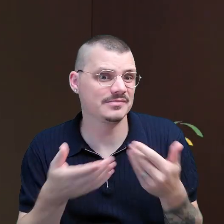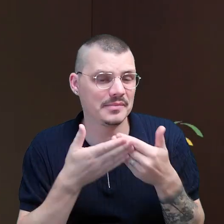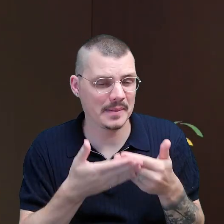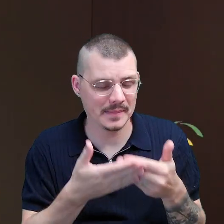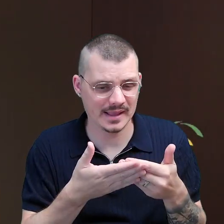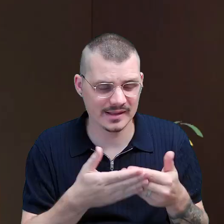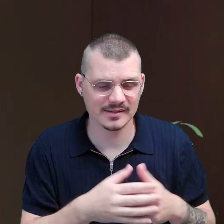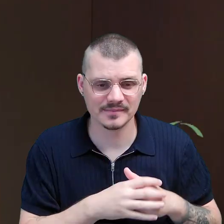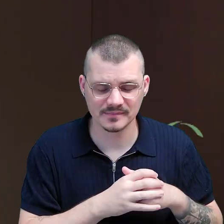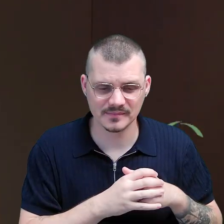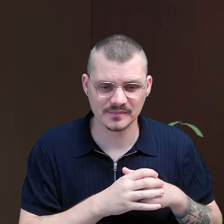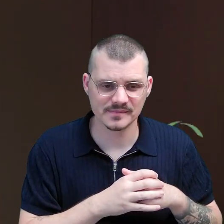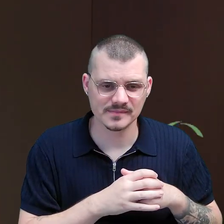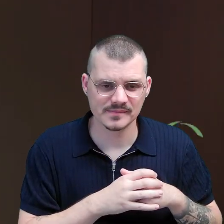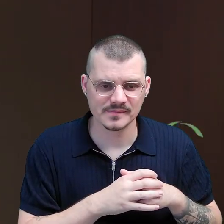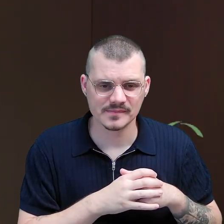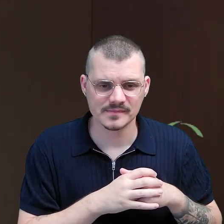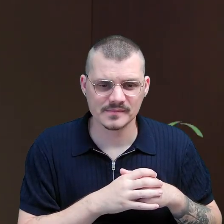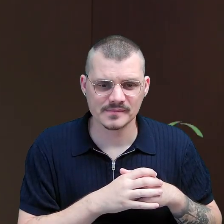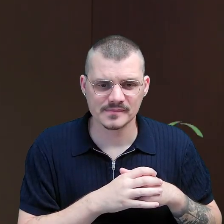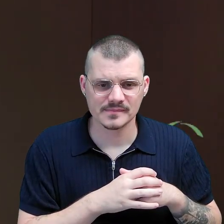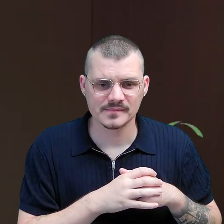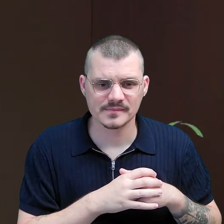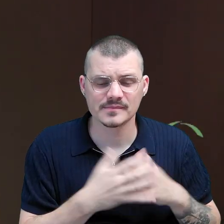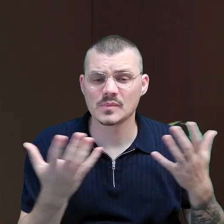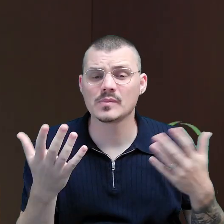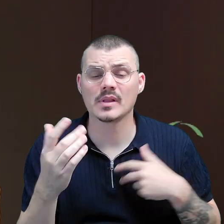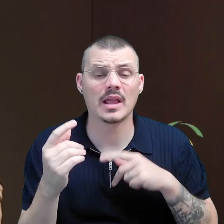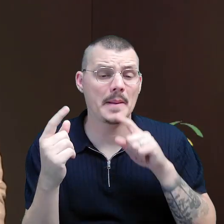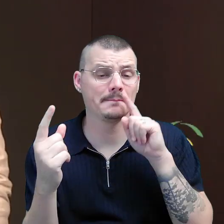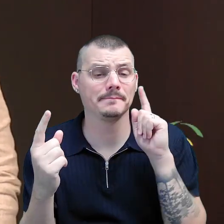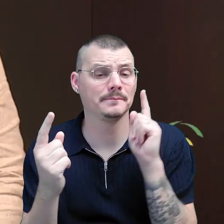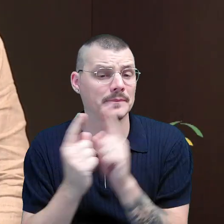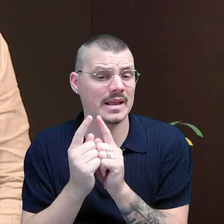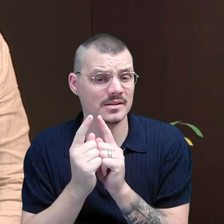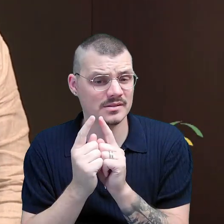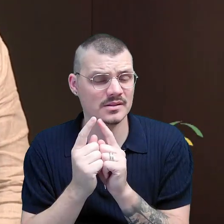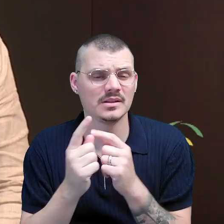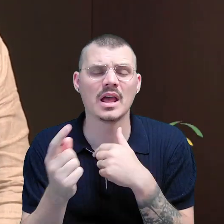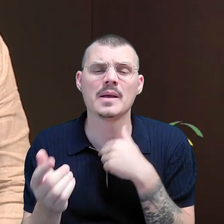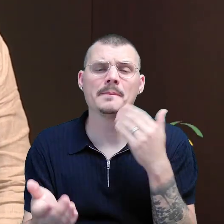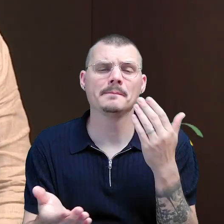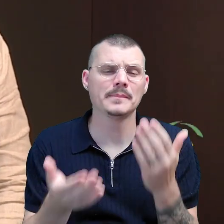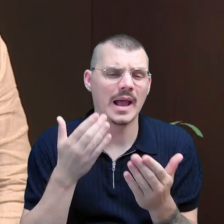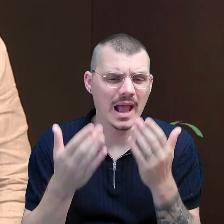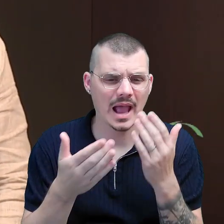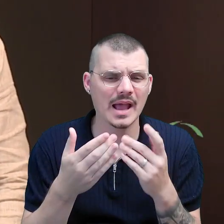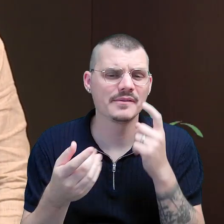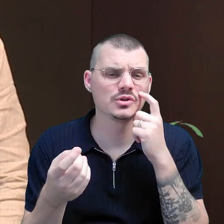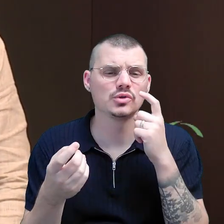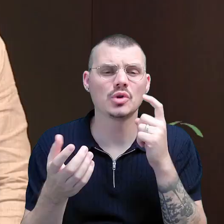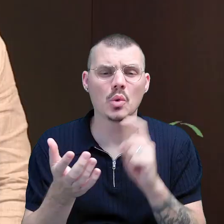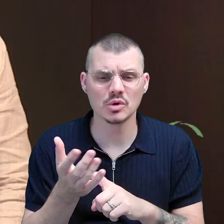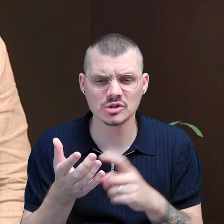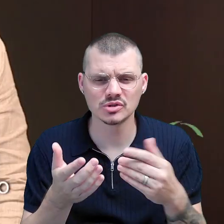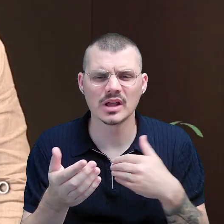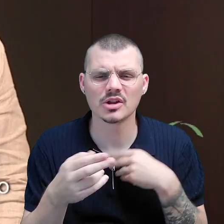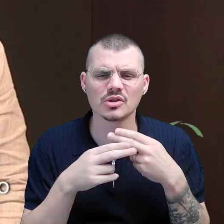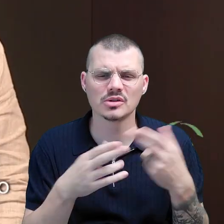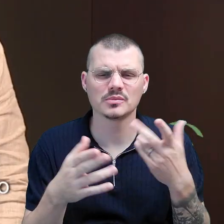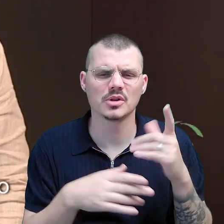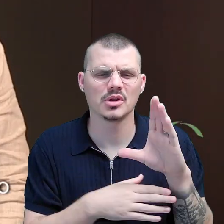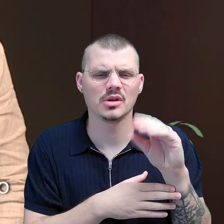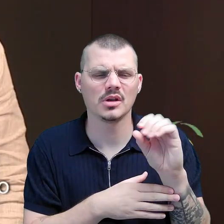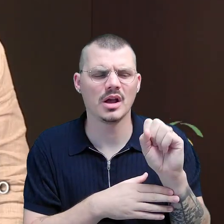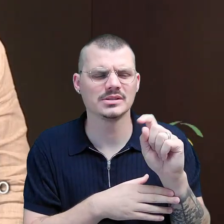since infancy. And when I met her, I might have noticed that she